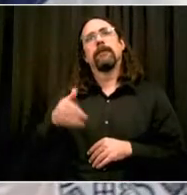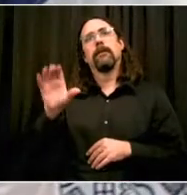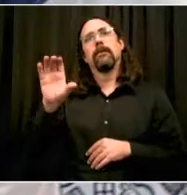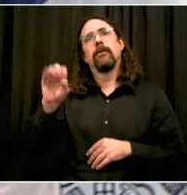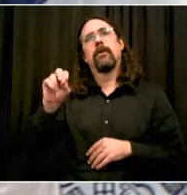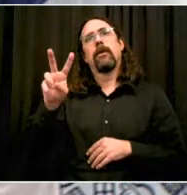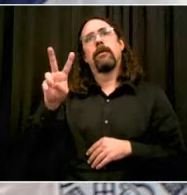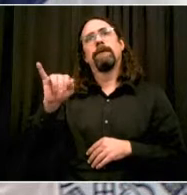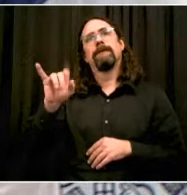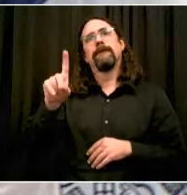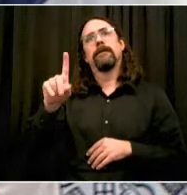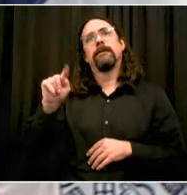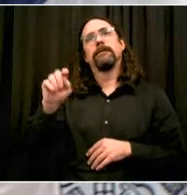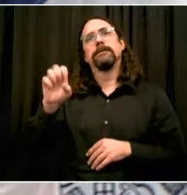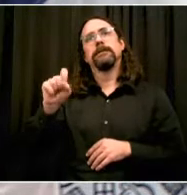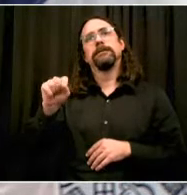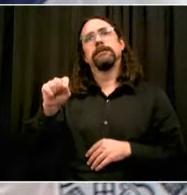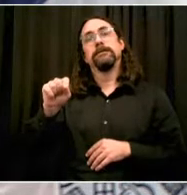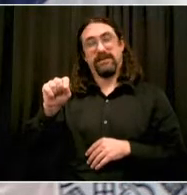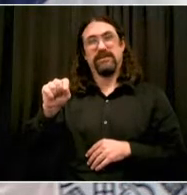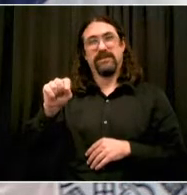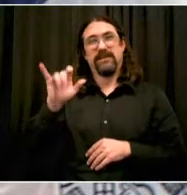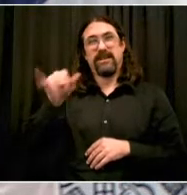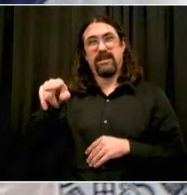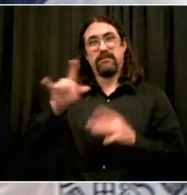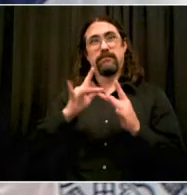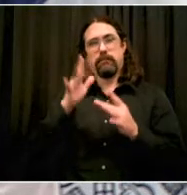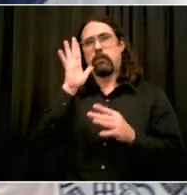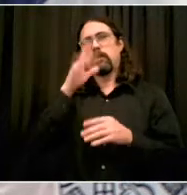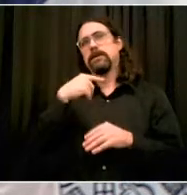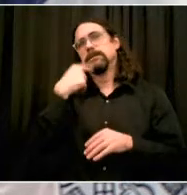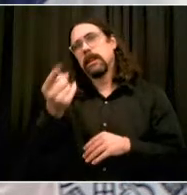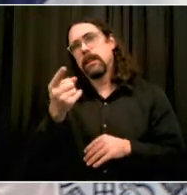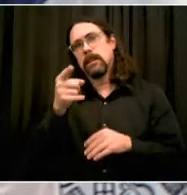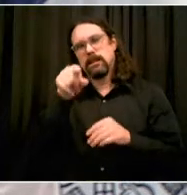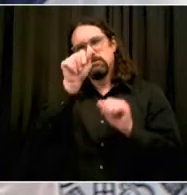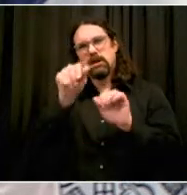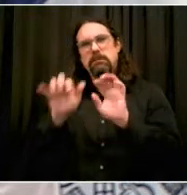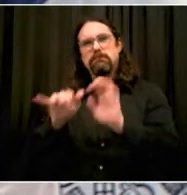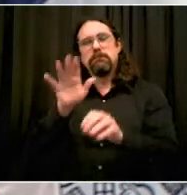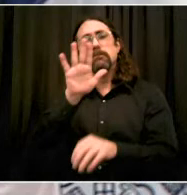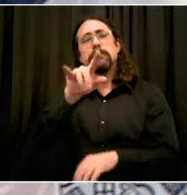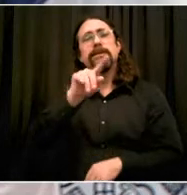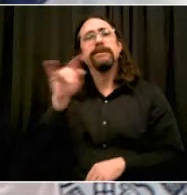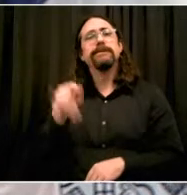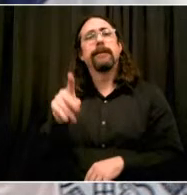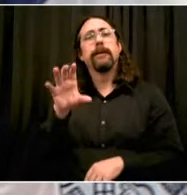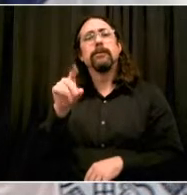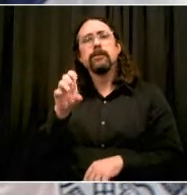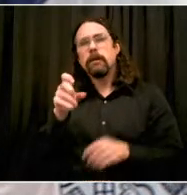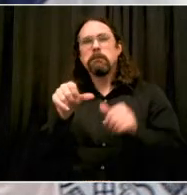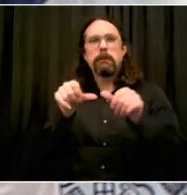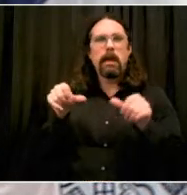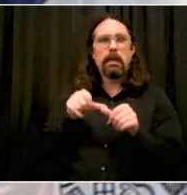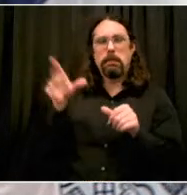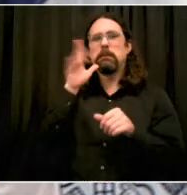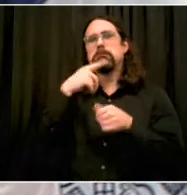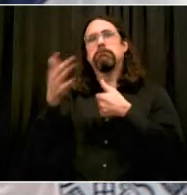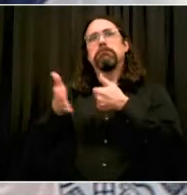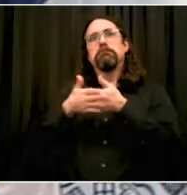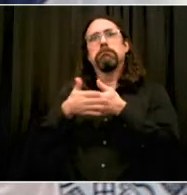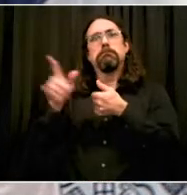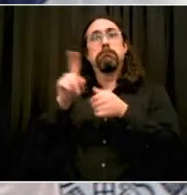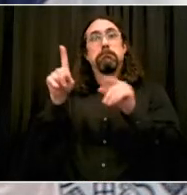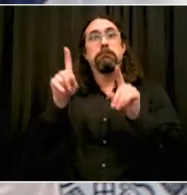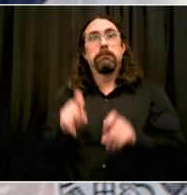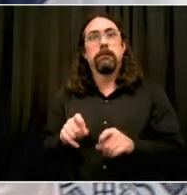a health and hospital site and they think they've been exposed or they have symptoms, are they supposed to stay home and order an at-home